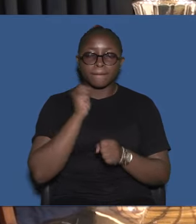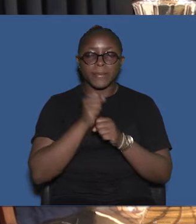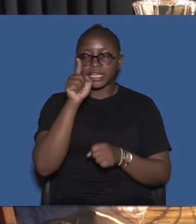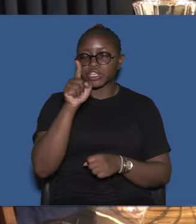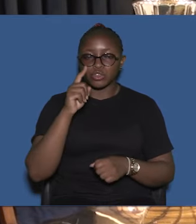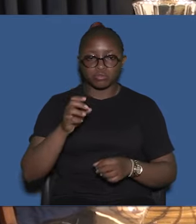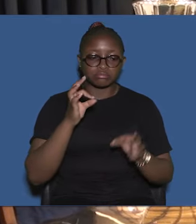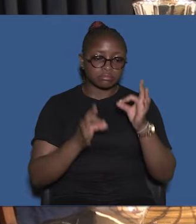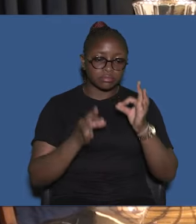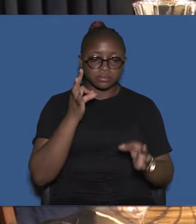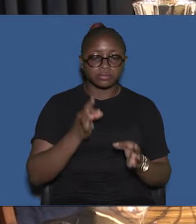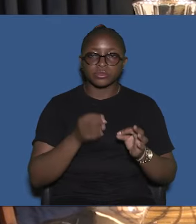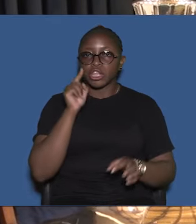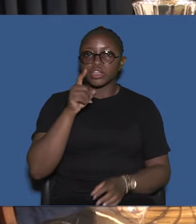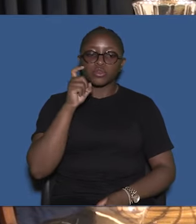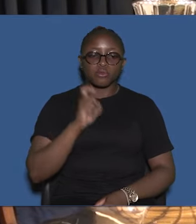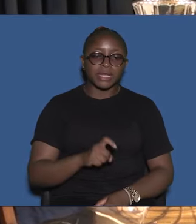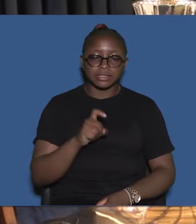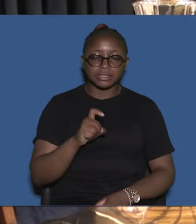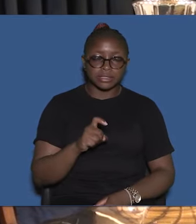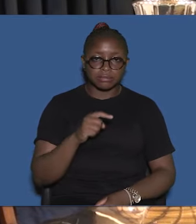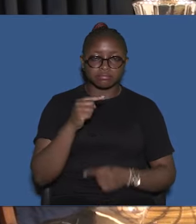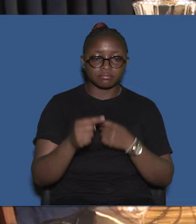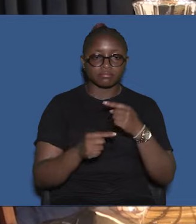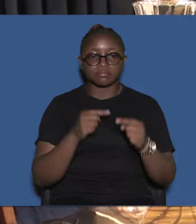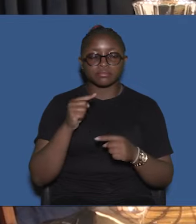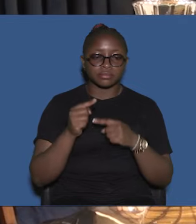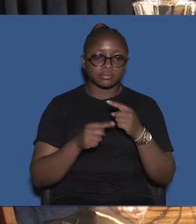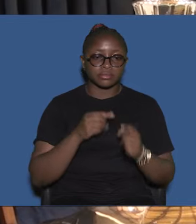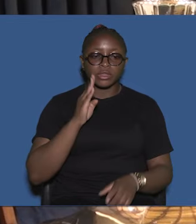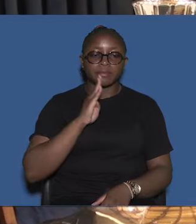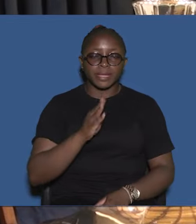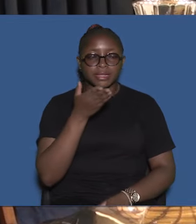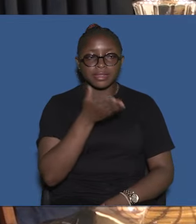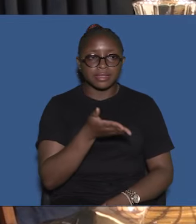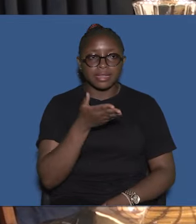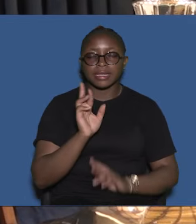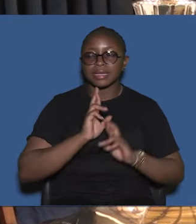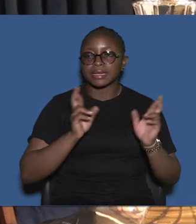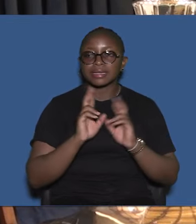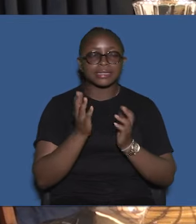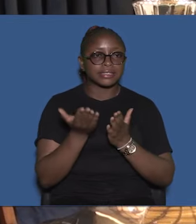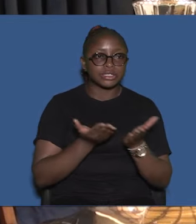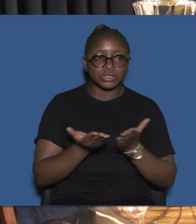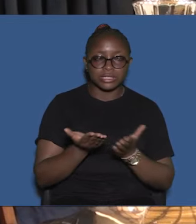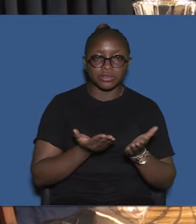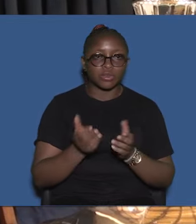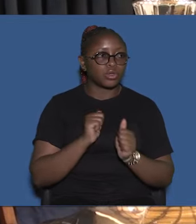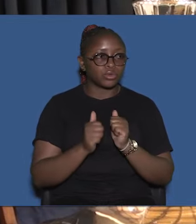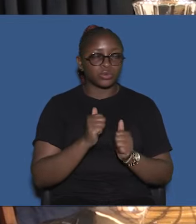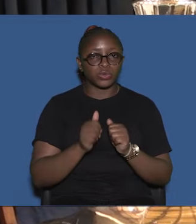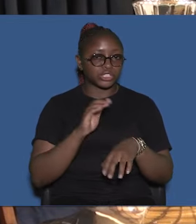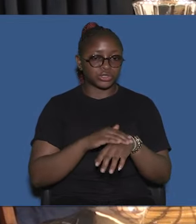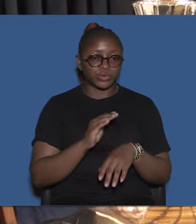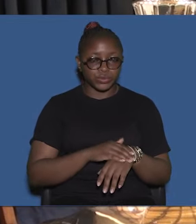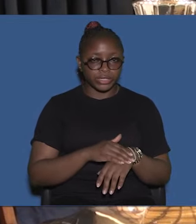you have to keep on, you know, being available to serve. Which is good, because yes, we